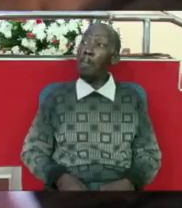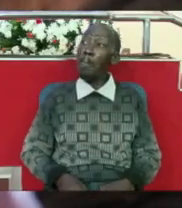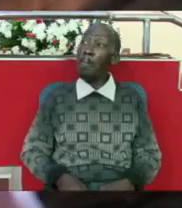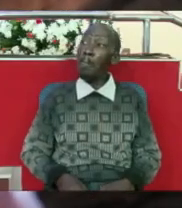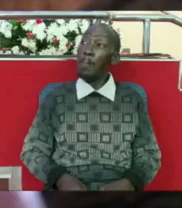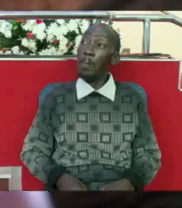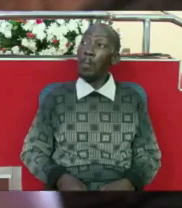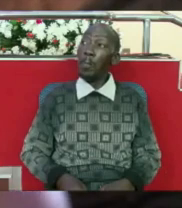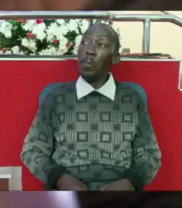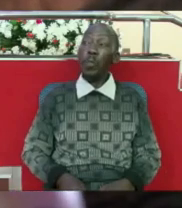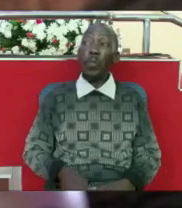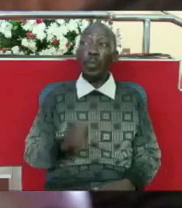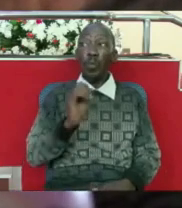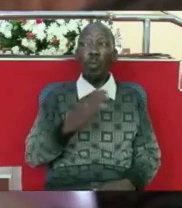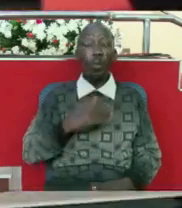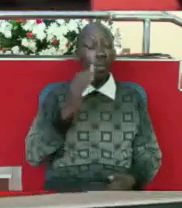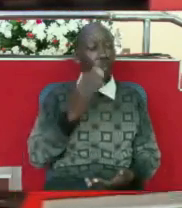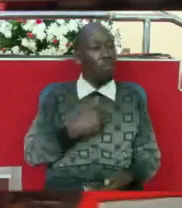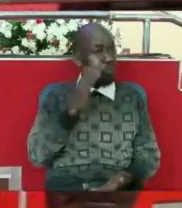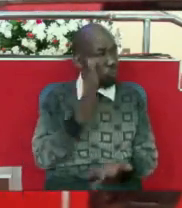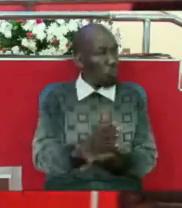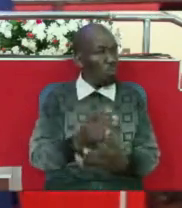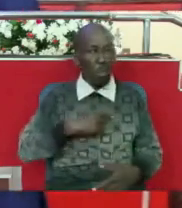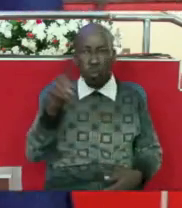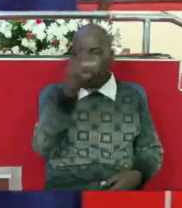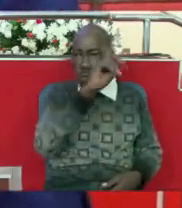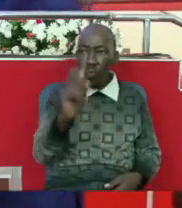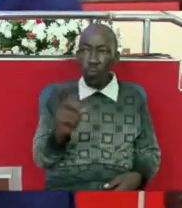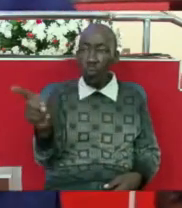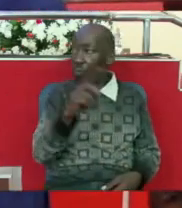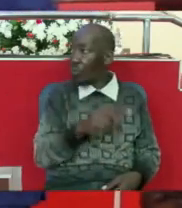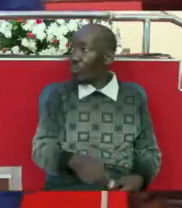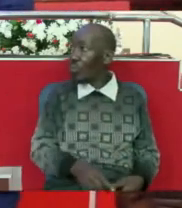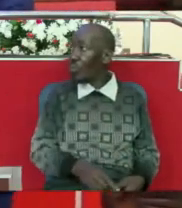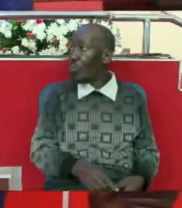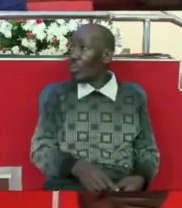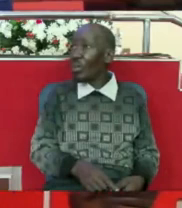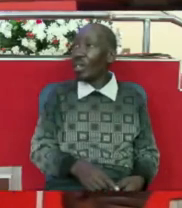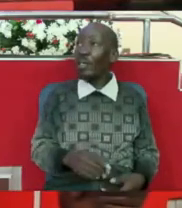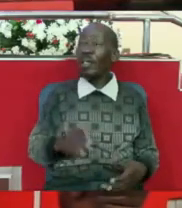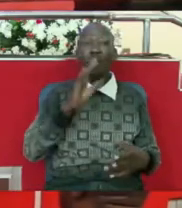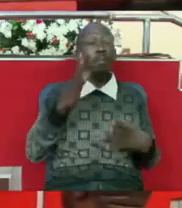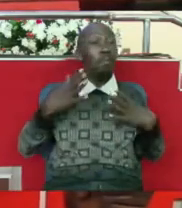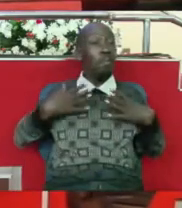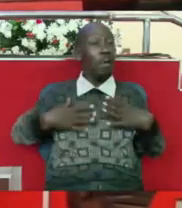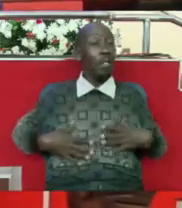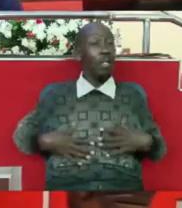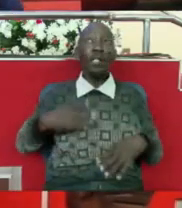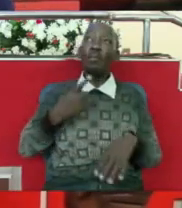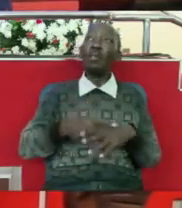Now, is it true? I'm asking a question. Well, can somebody tell me the time that I have left